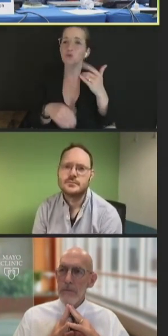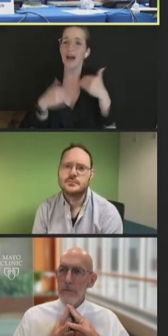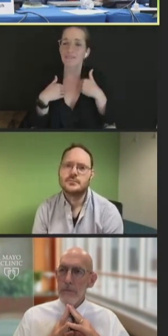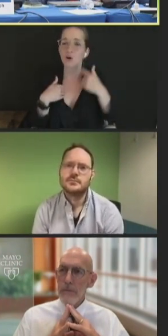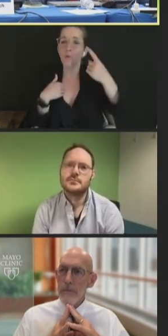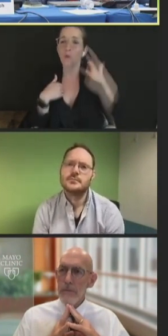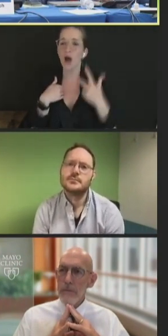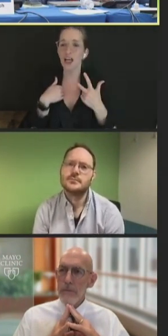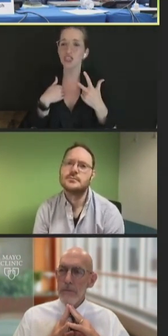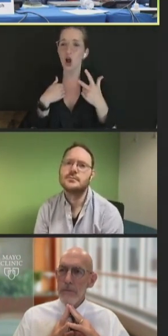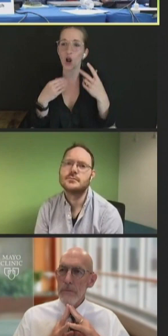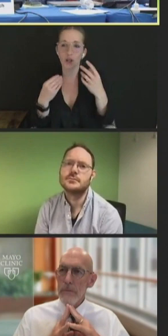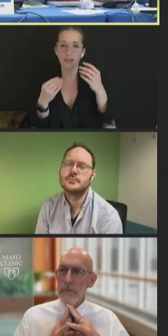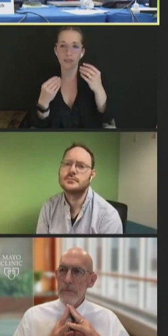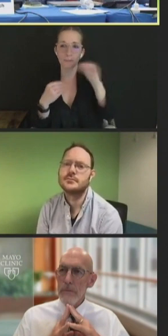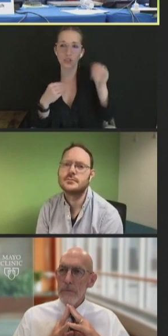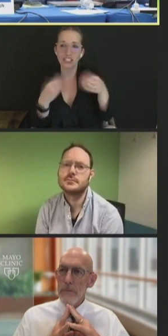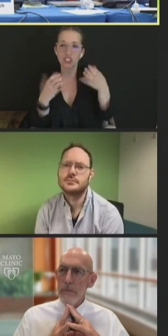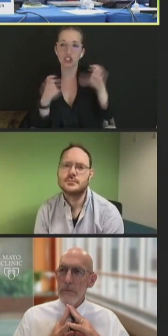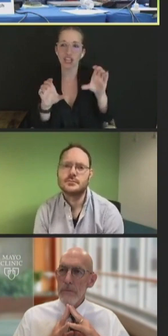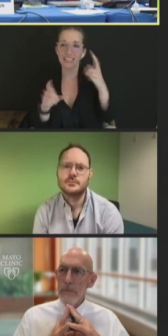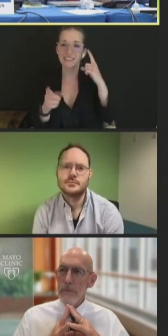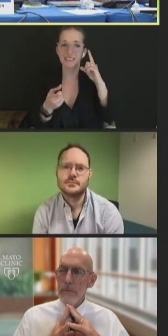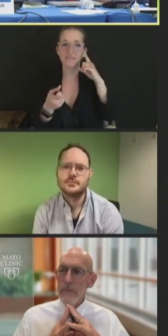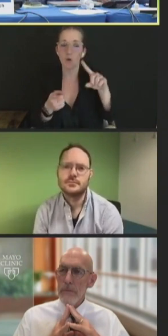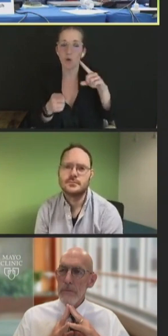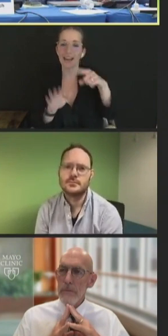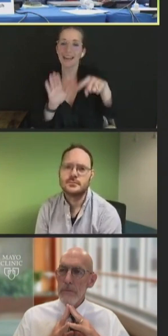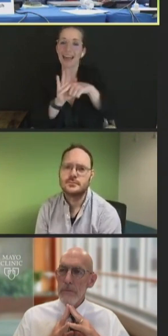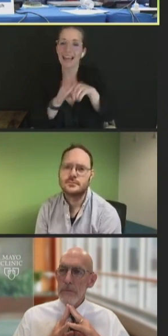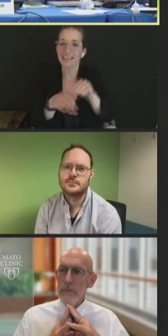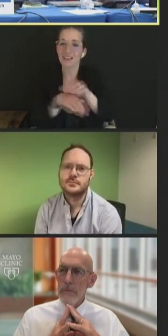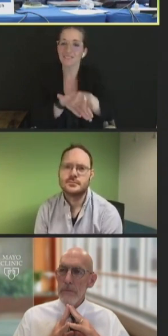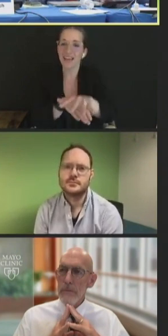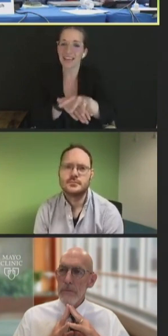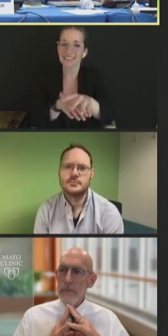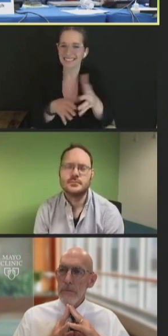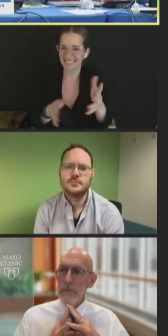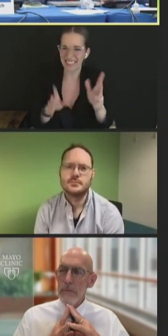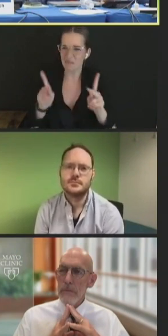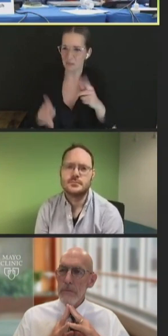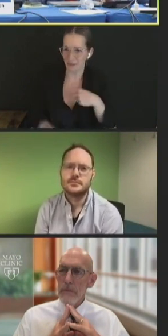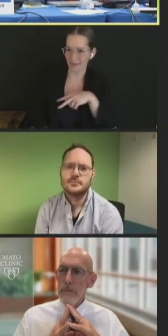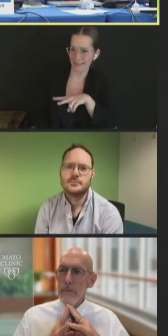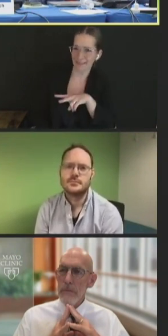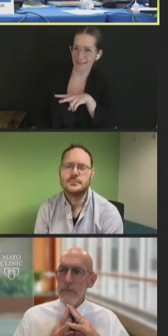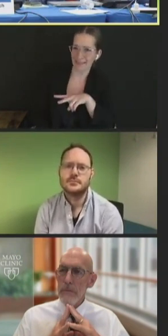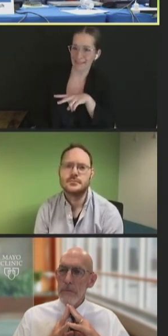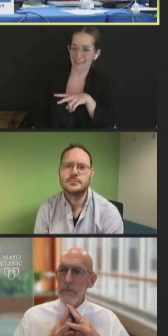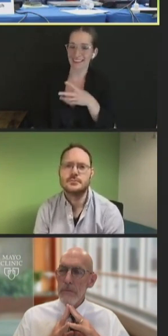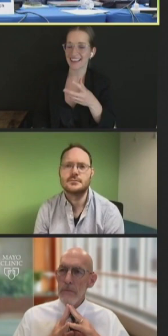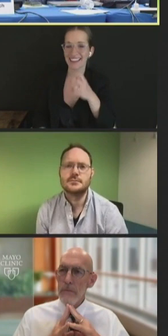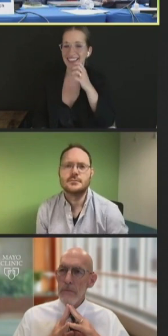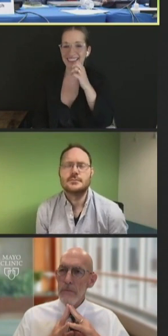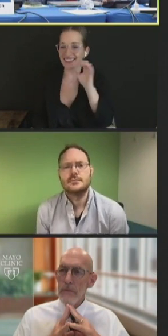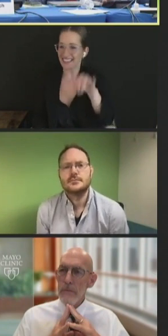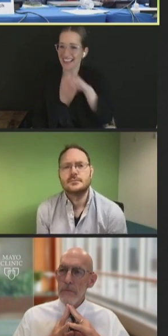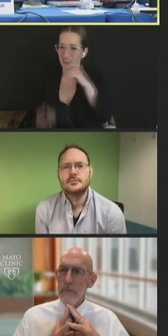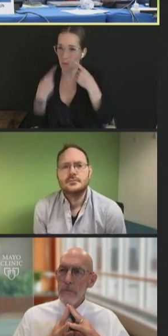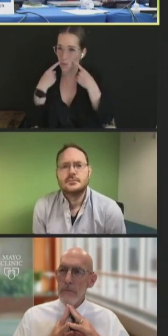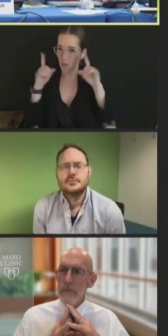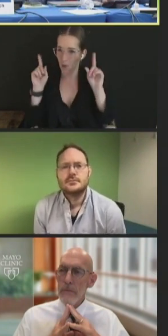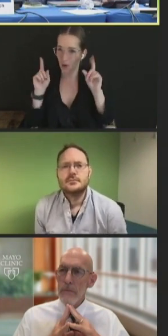rate of the general population, so we're good to go, right? That's not going to work. For the